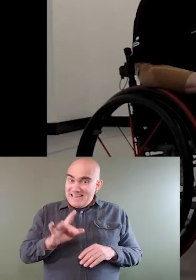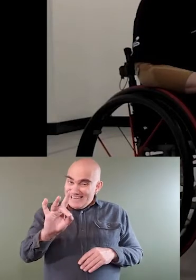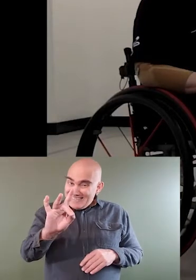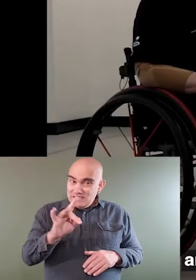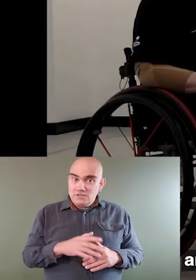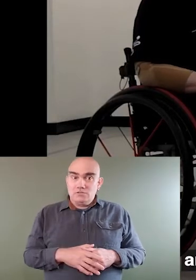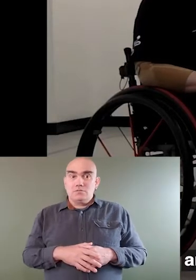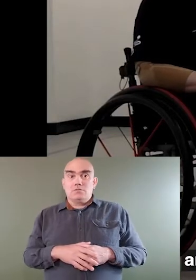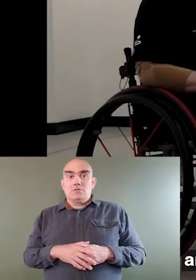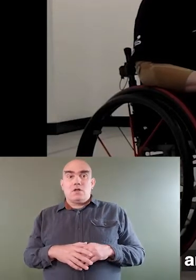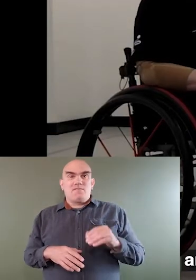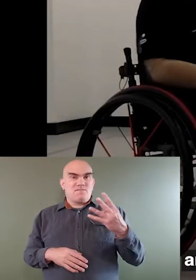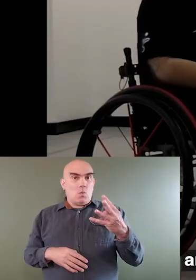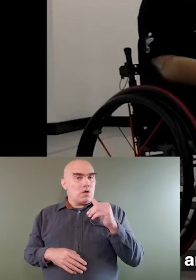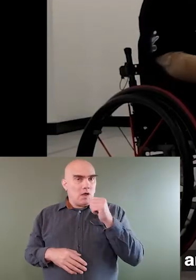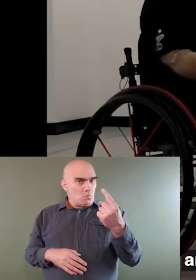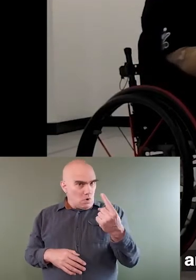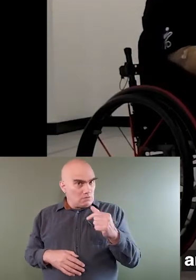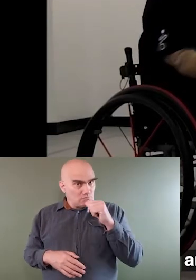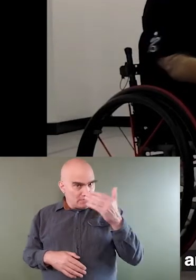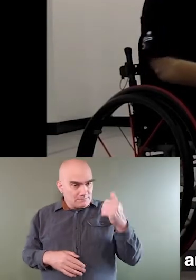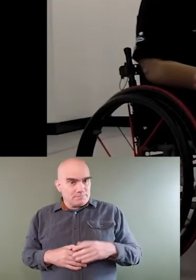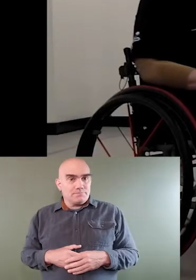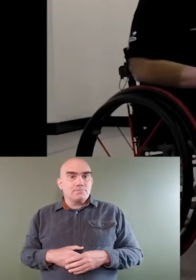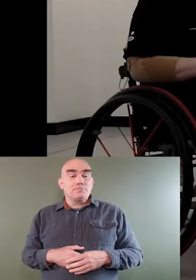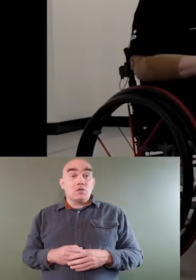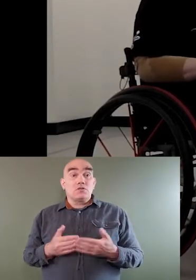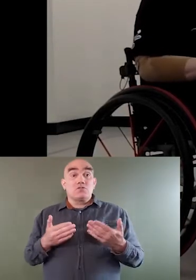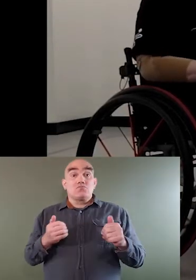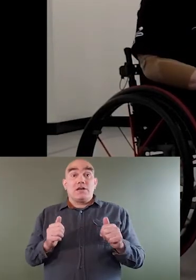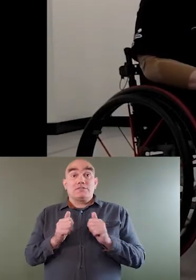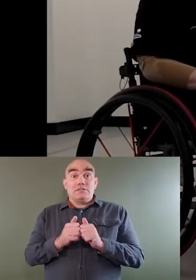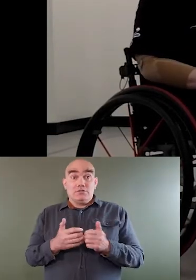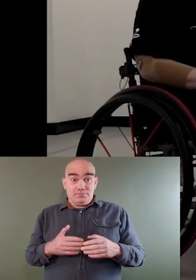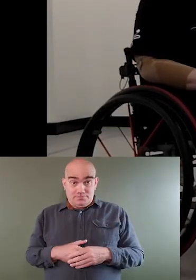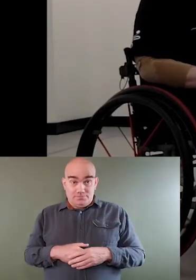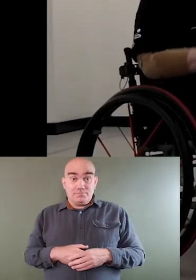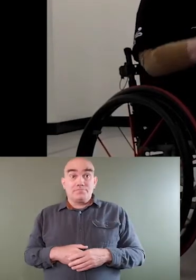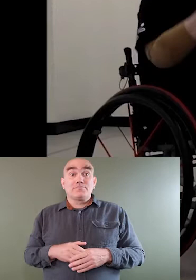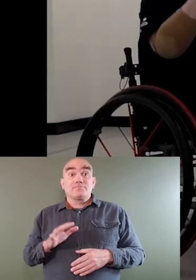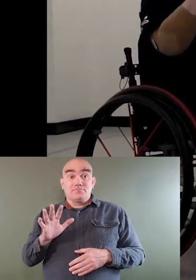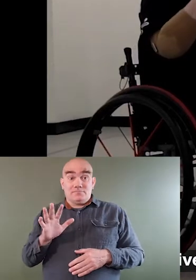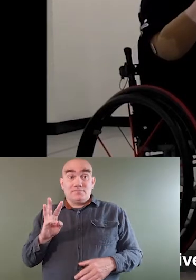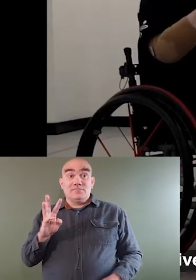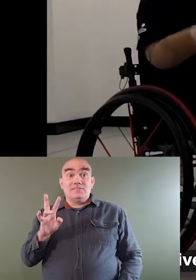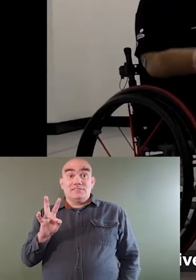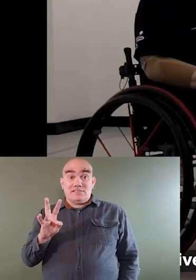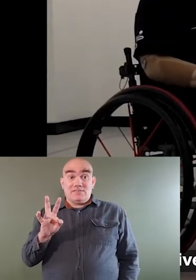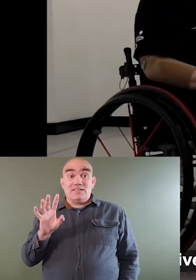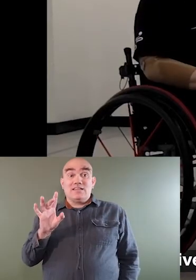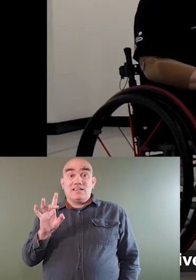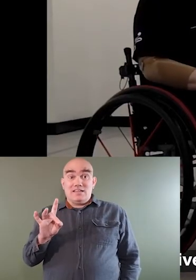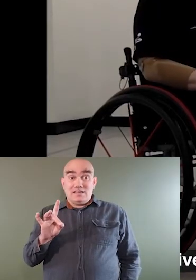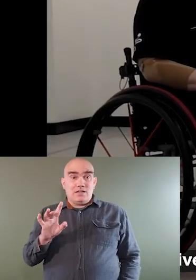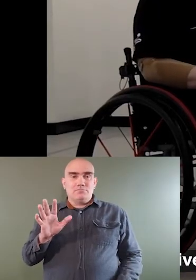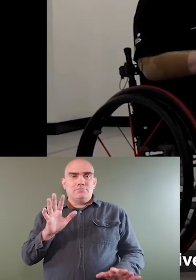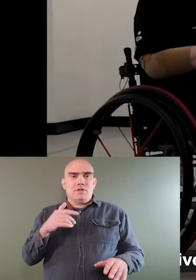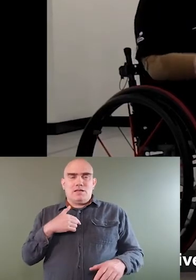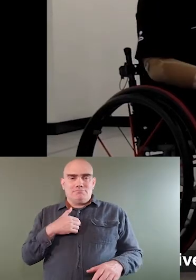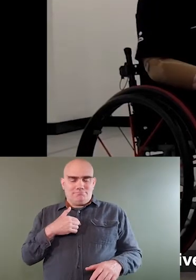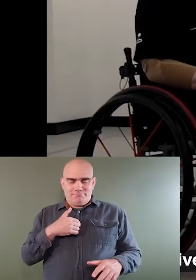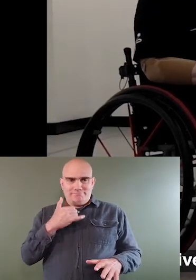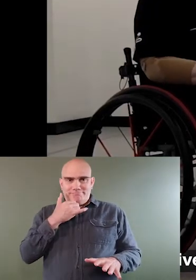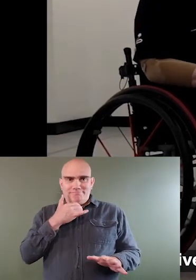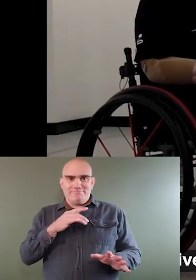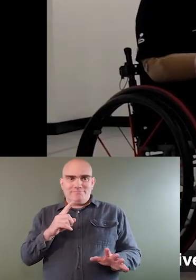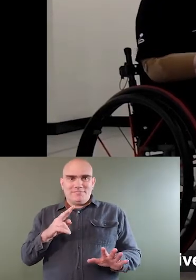on the 8 and the 4 rather than on the 1. Alright, let's try it. 5, 6, 7,